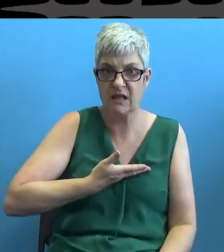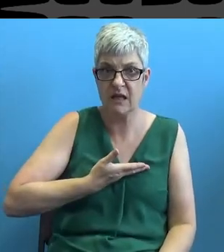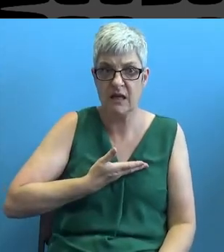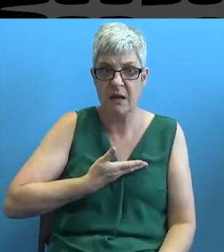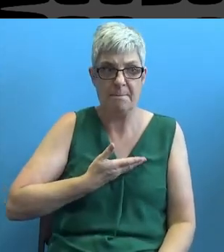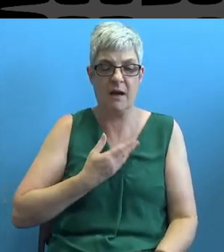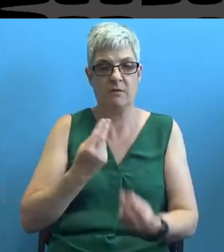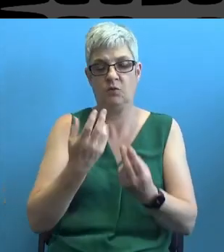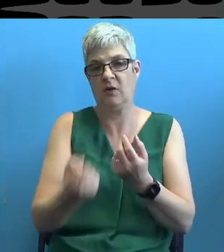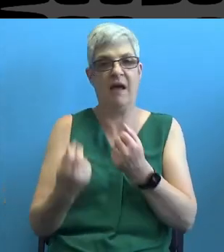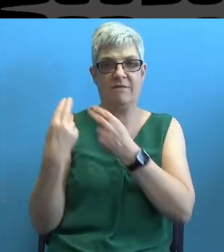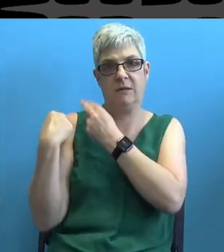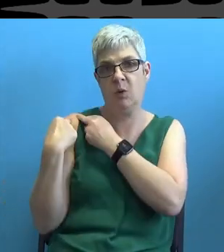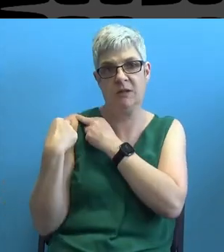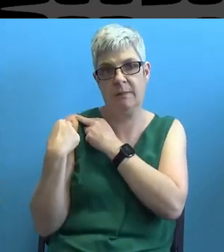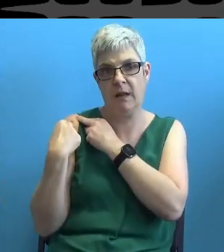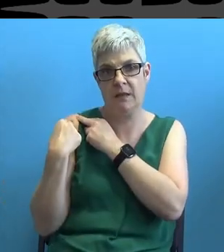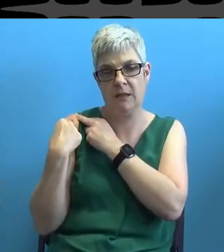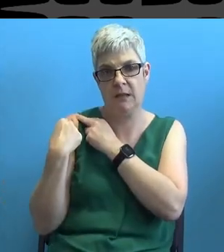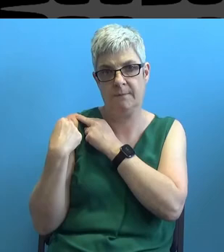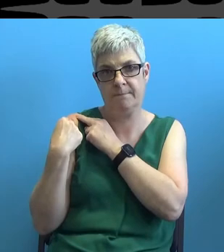any responsibilities.